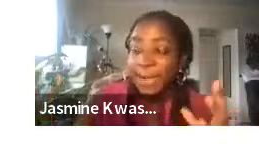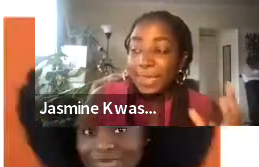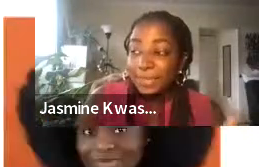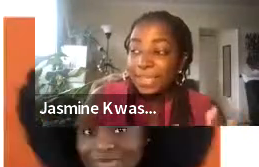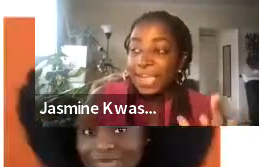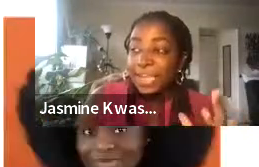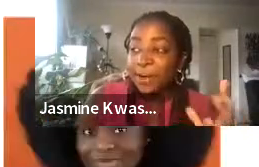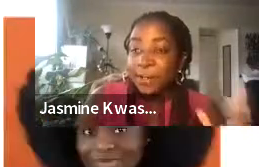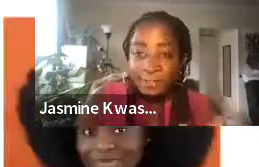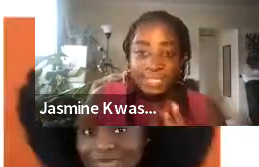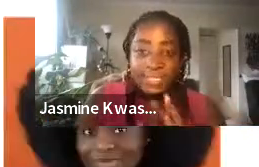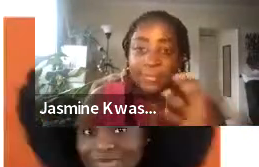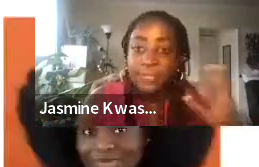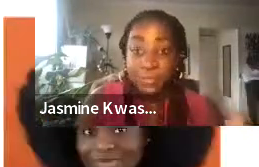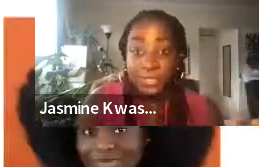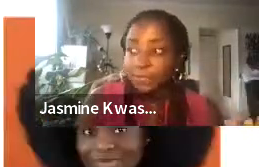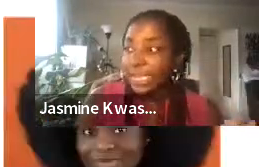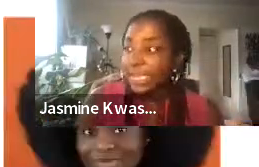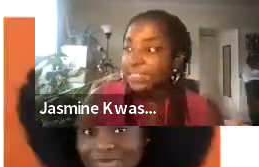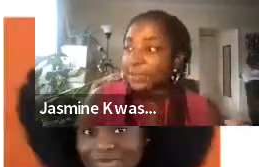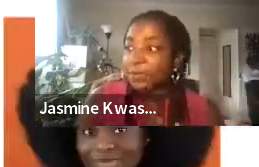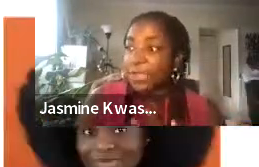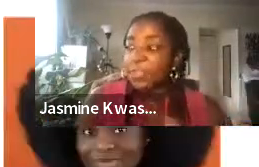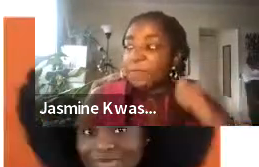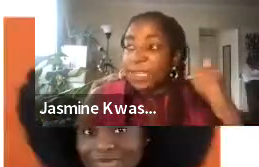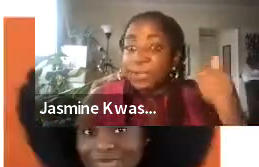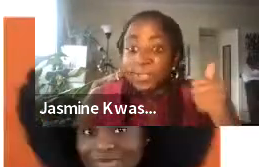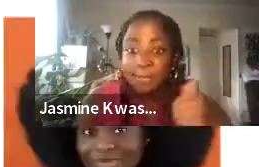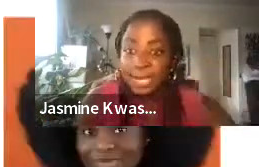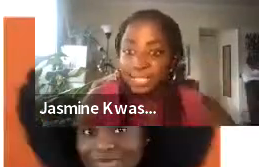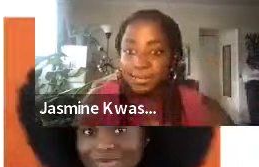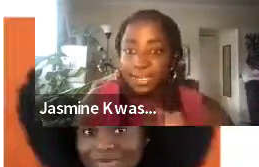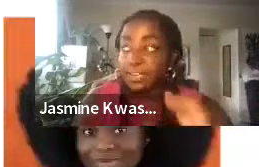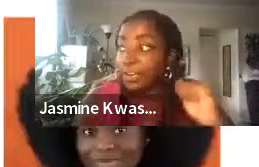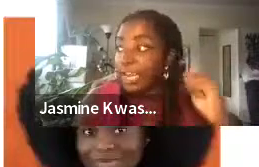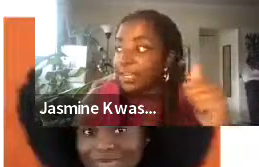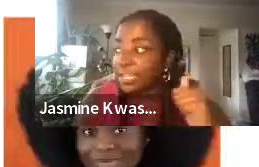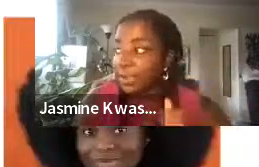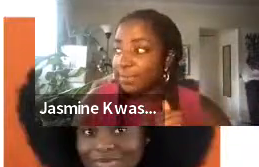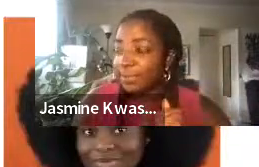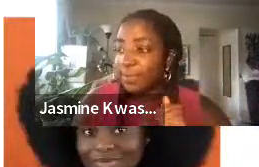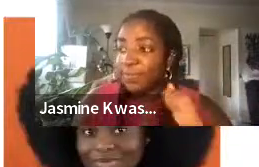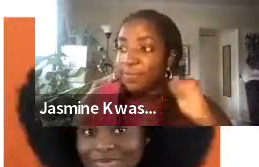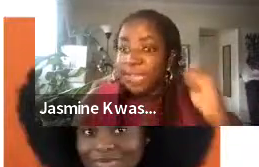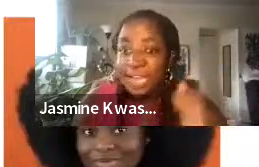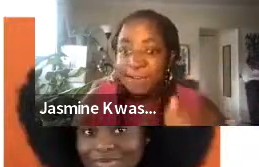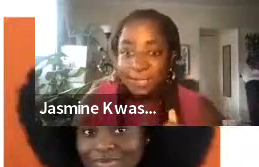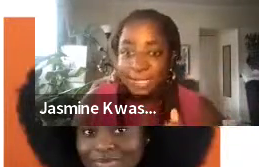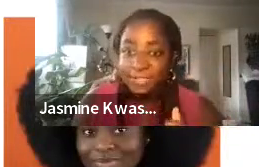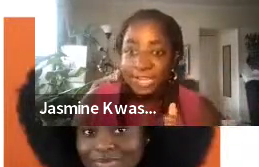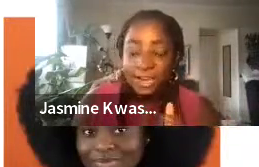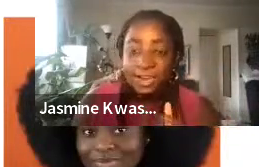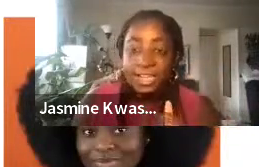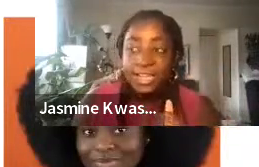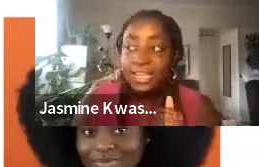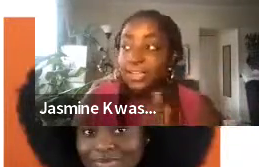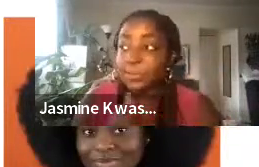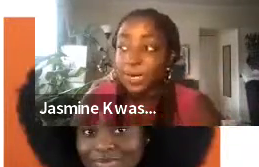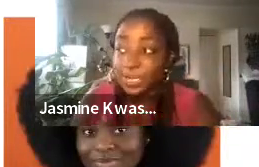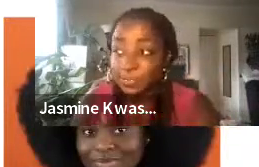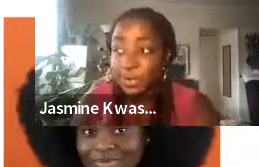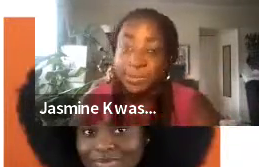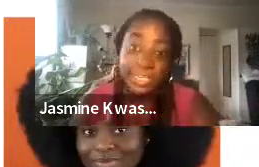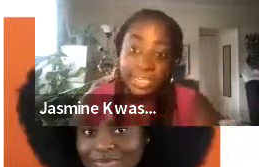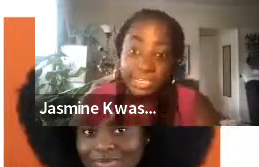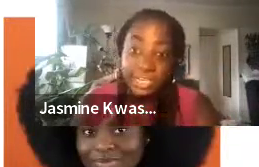negligence by looking at all of these different sources of bias. So the phenotype bias could be your hair type. If you have big Afro-textured hair, it